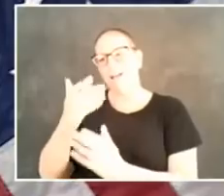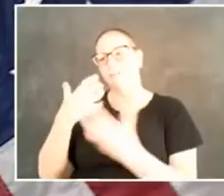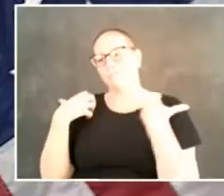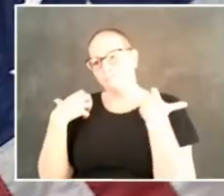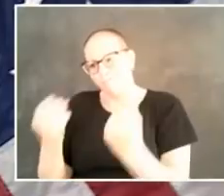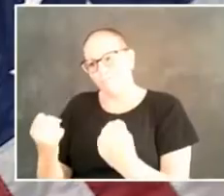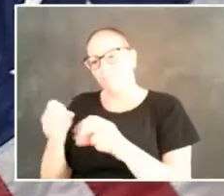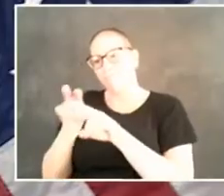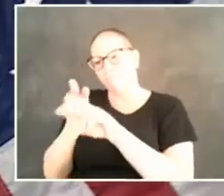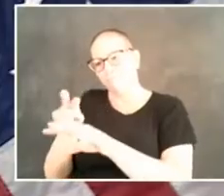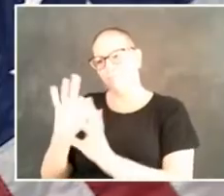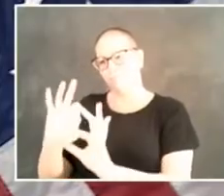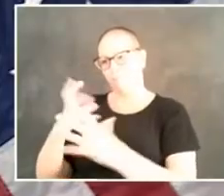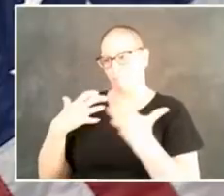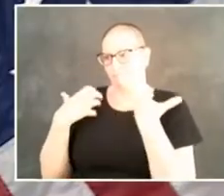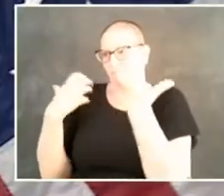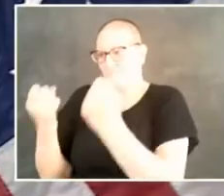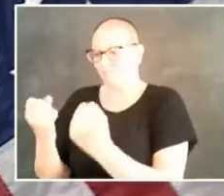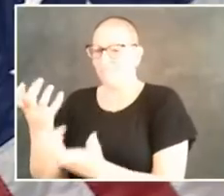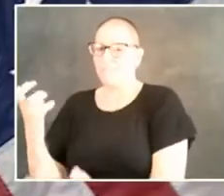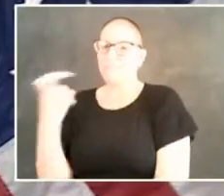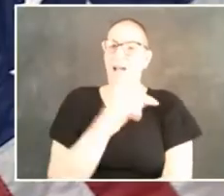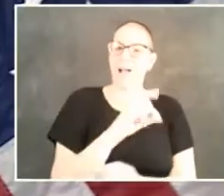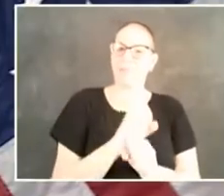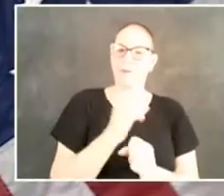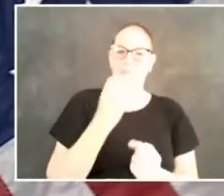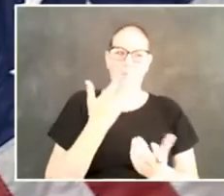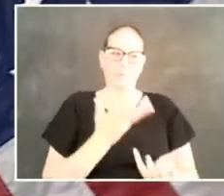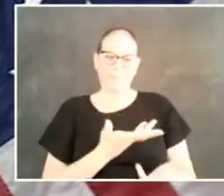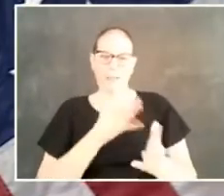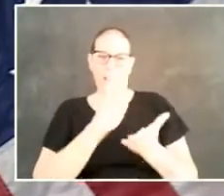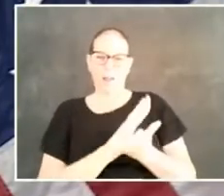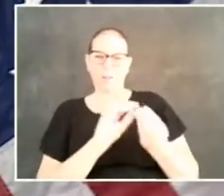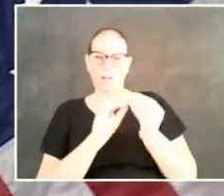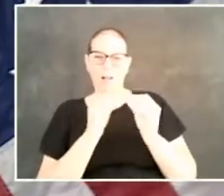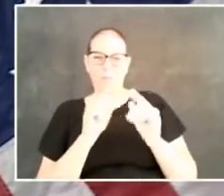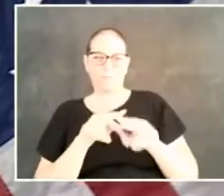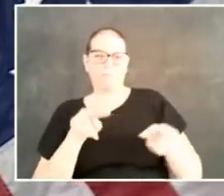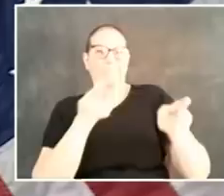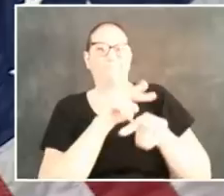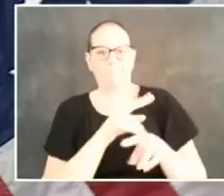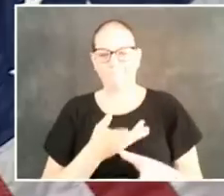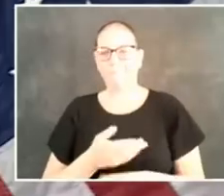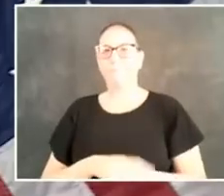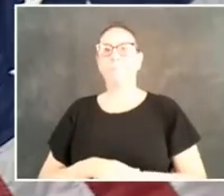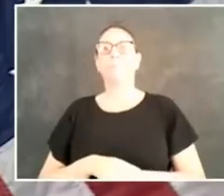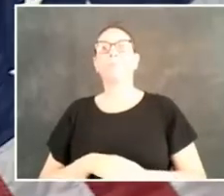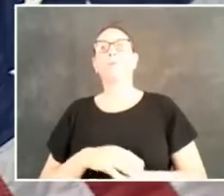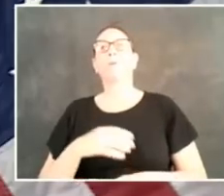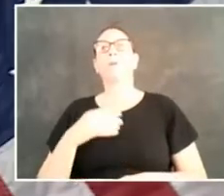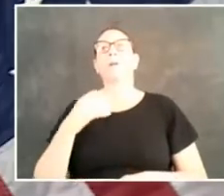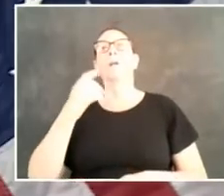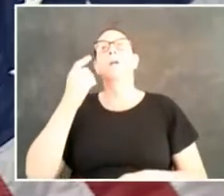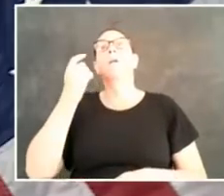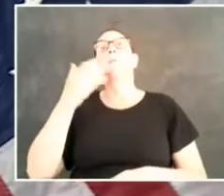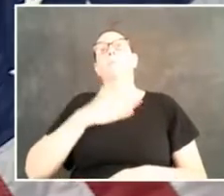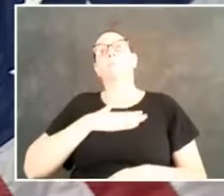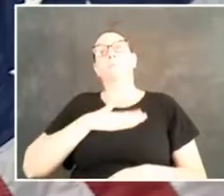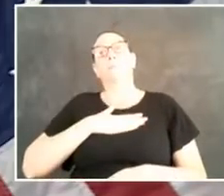what they normally could. And I am still fundamentally a believer in enforcement in all